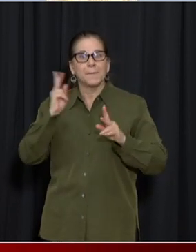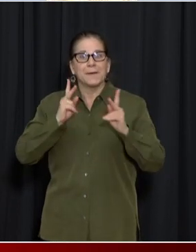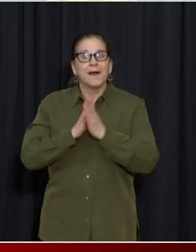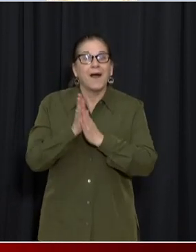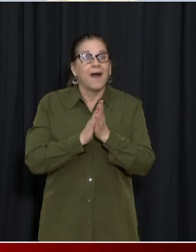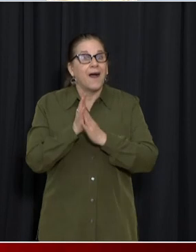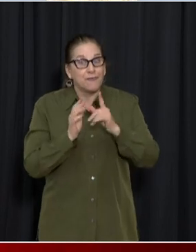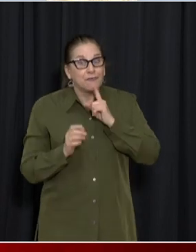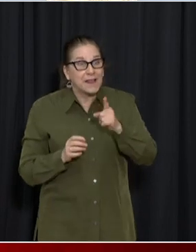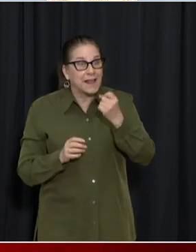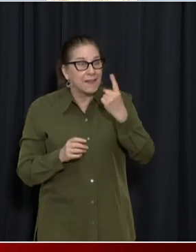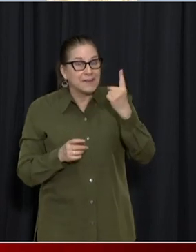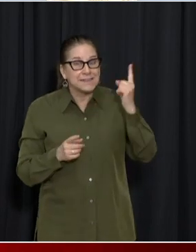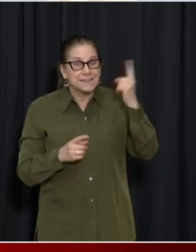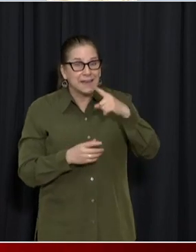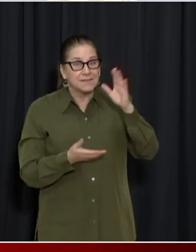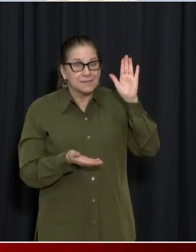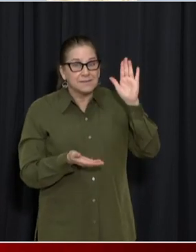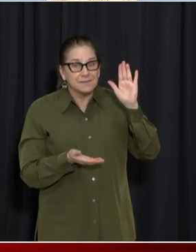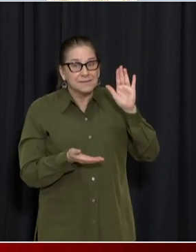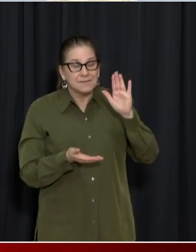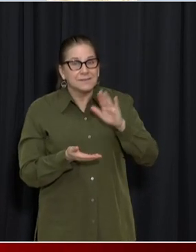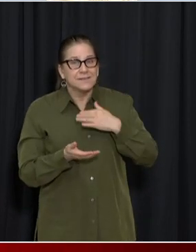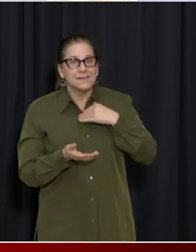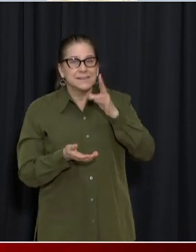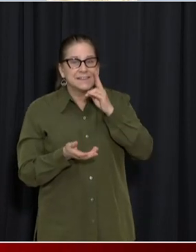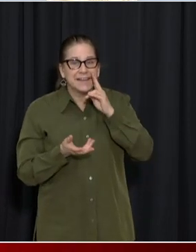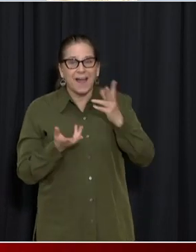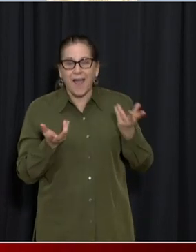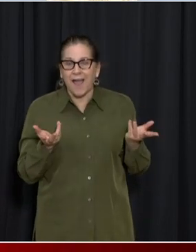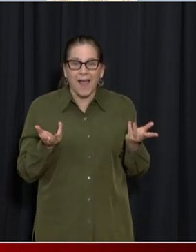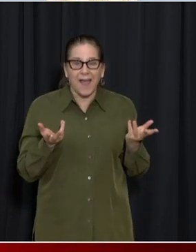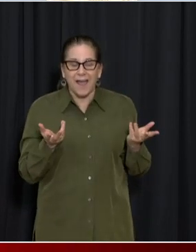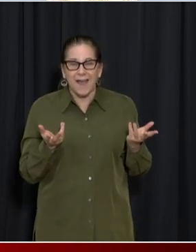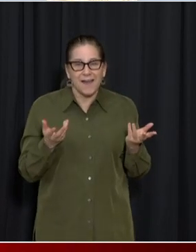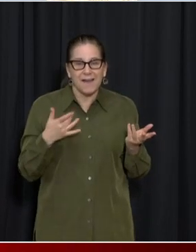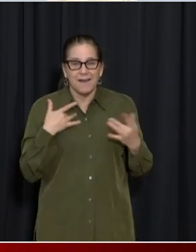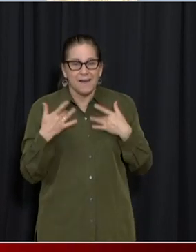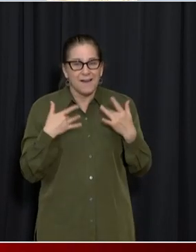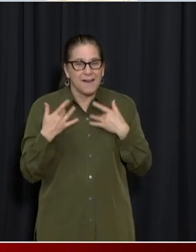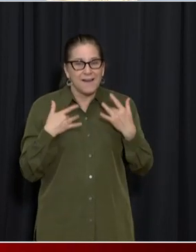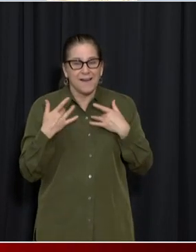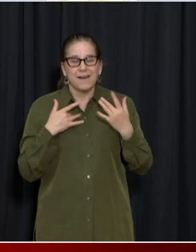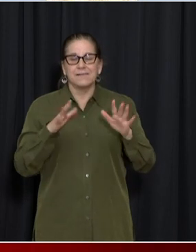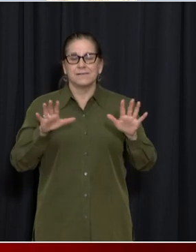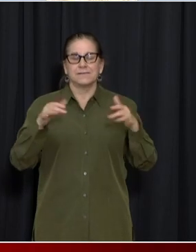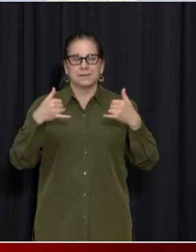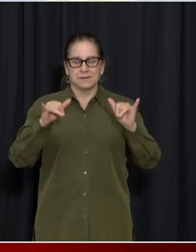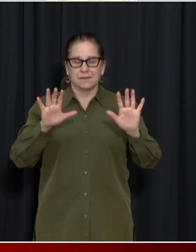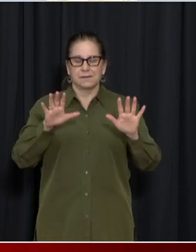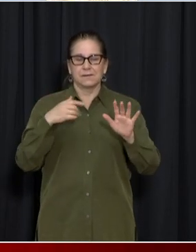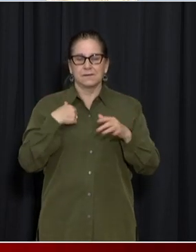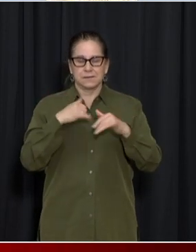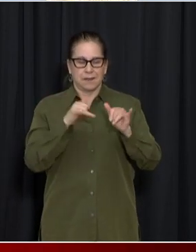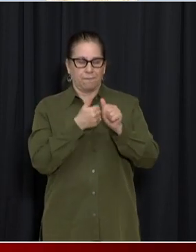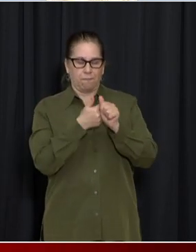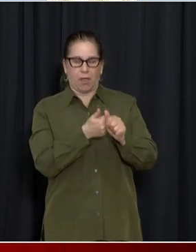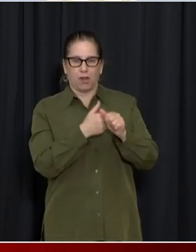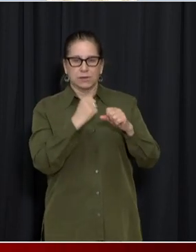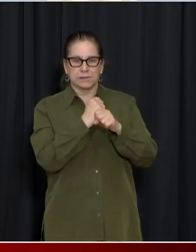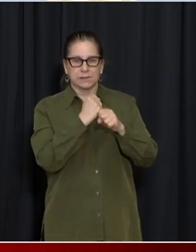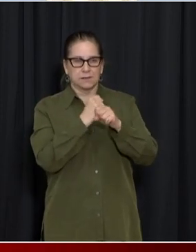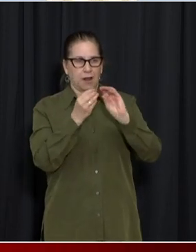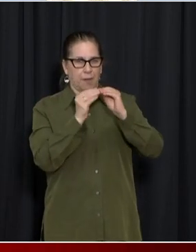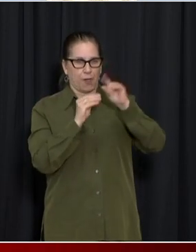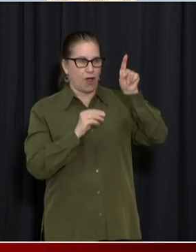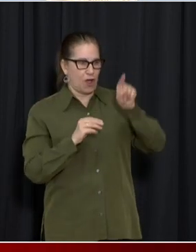learn more about how we are following all of this data. And so each day we will share